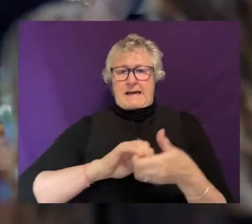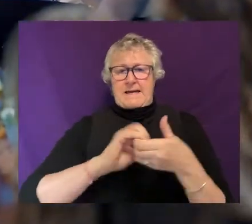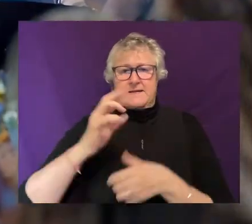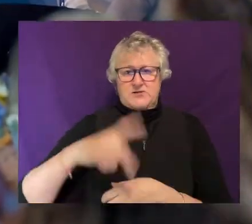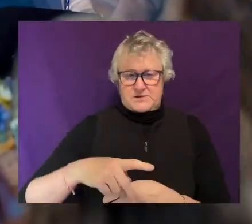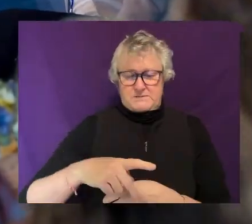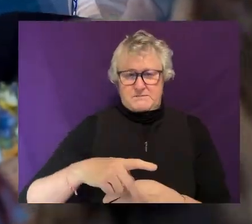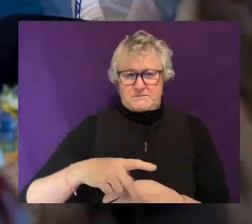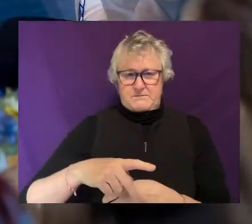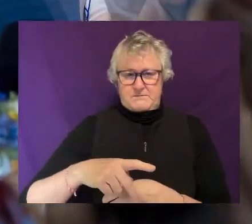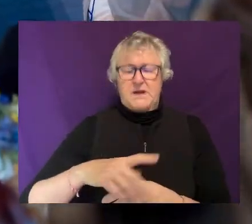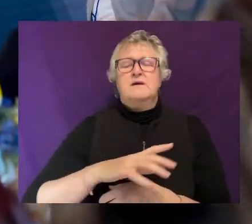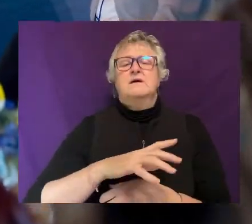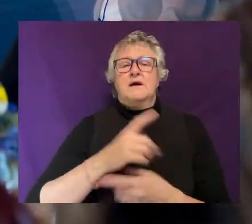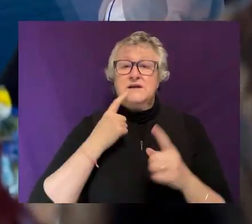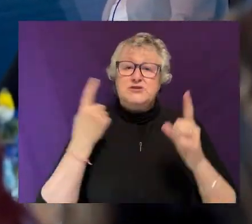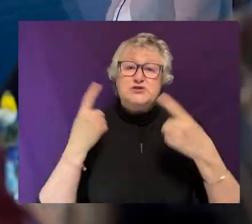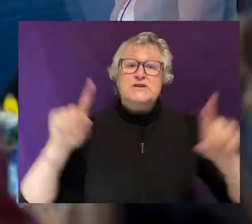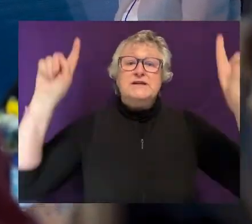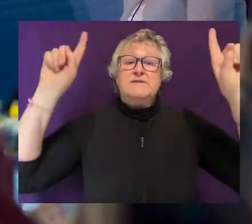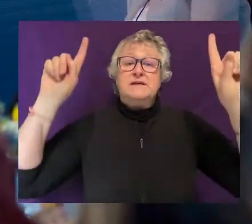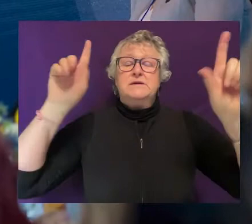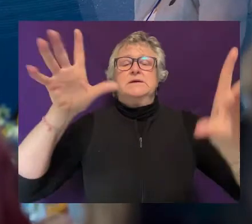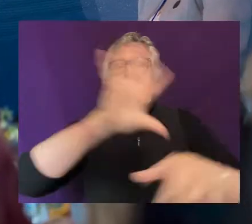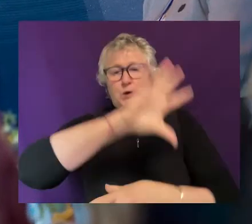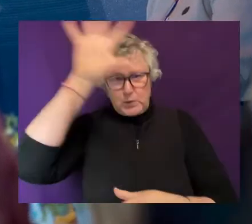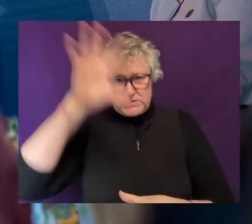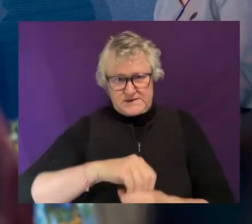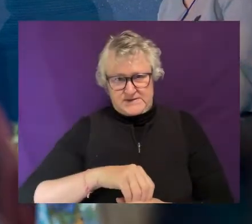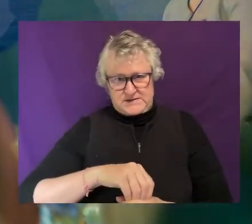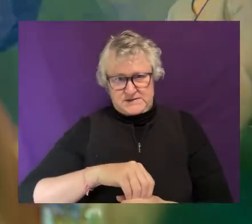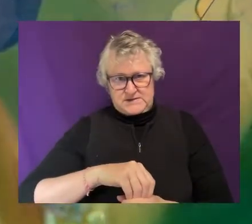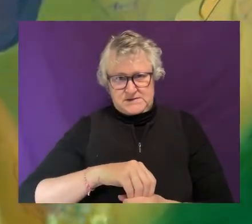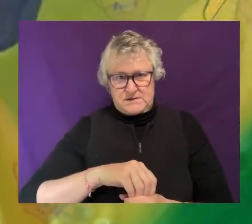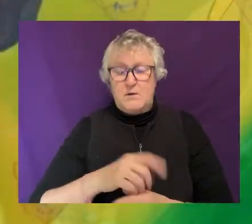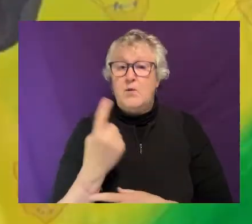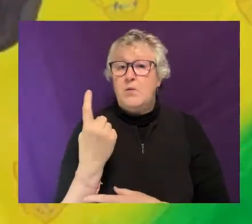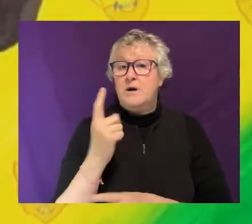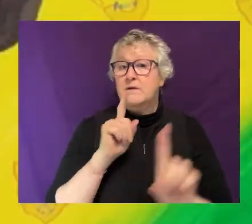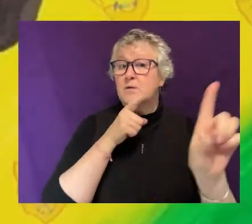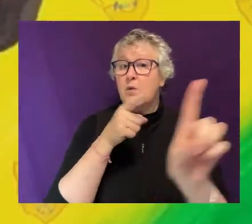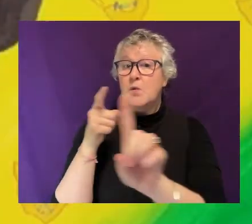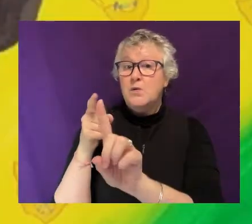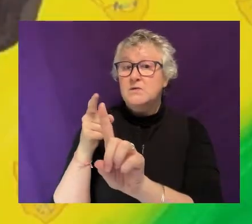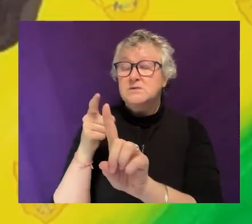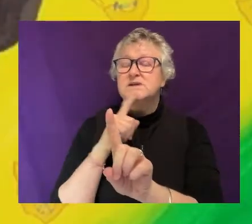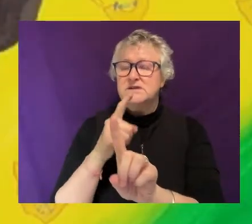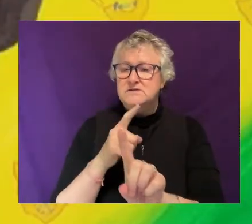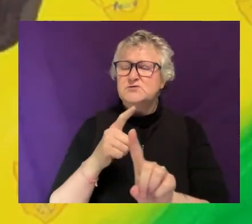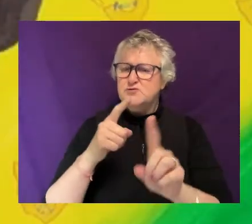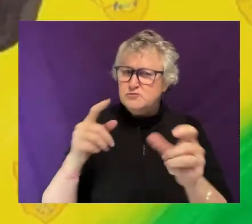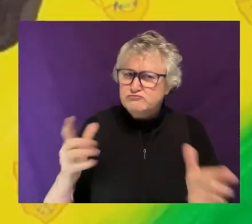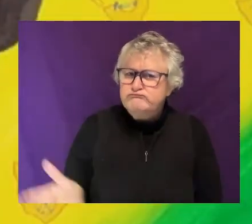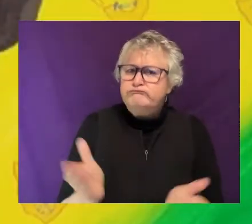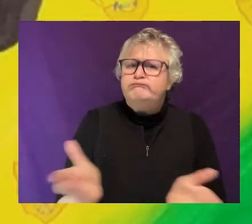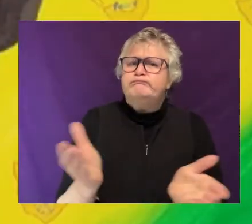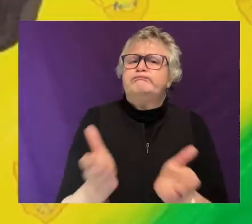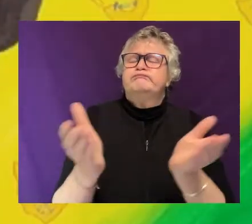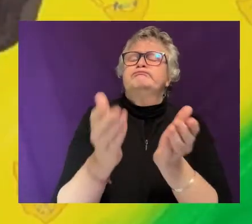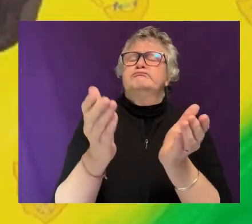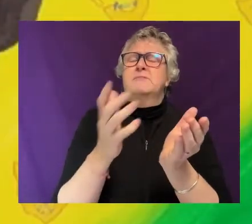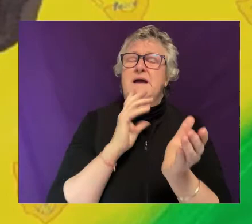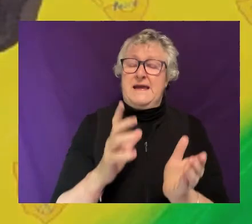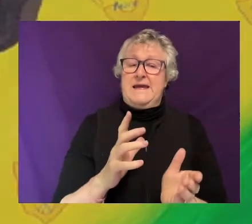Excellence. One of UC San Diego's strategic goals is to cultivate a diverse, equitable, and inclusive